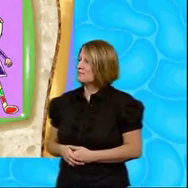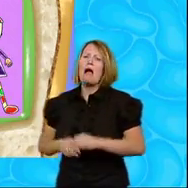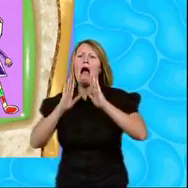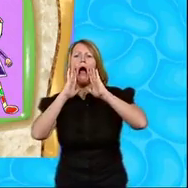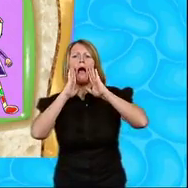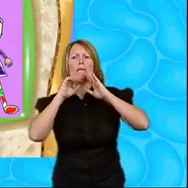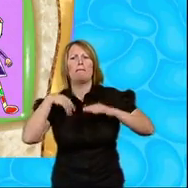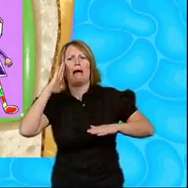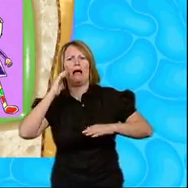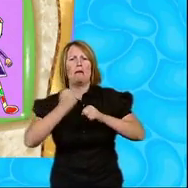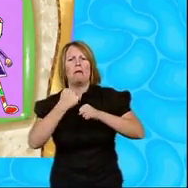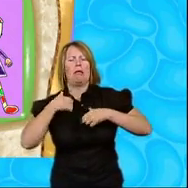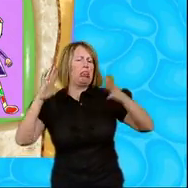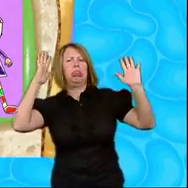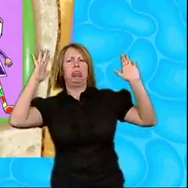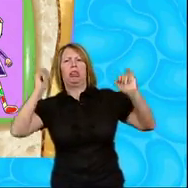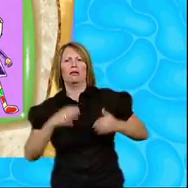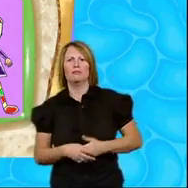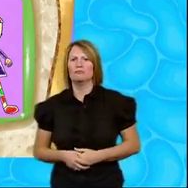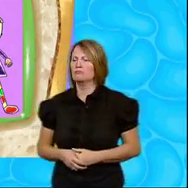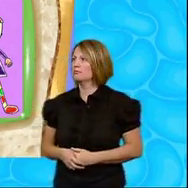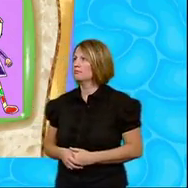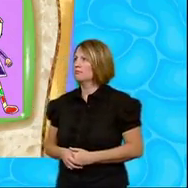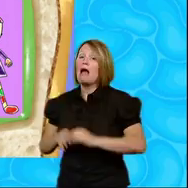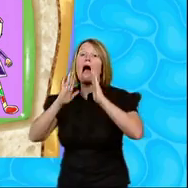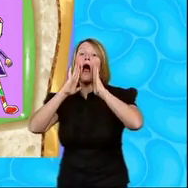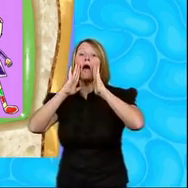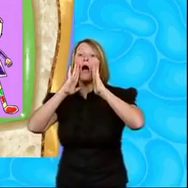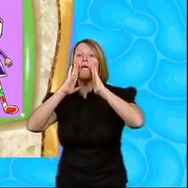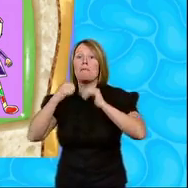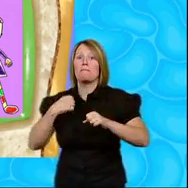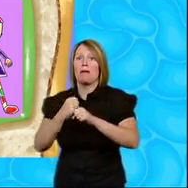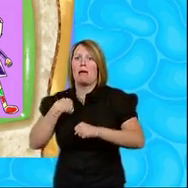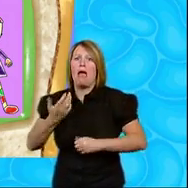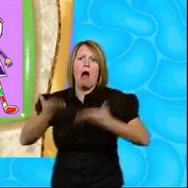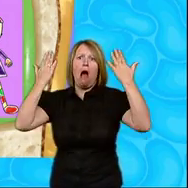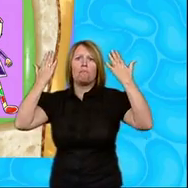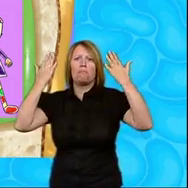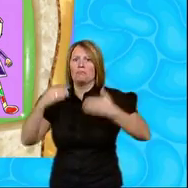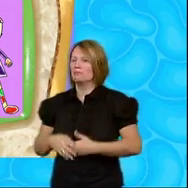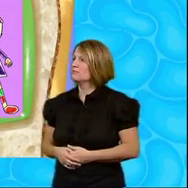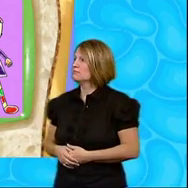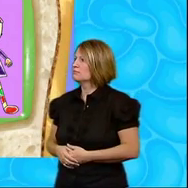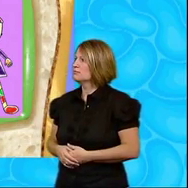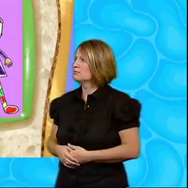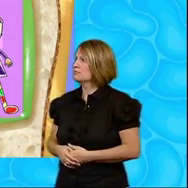Help! My bird's making me up! Help! My bird's making me up!